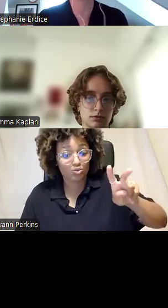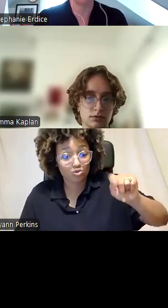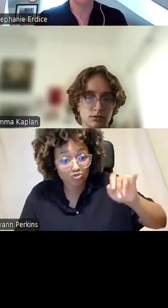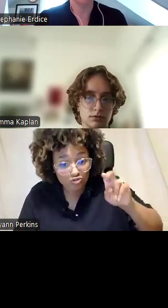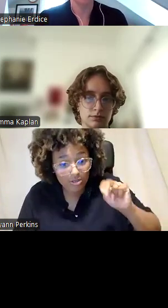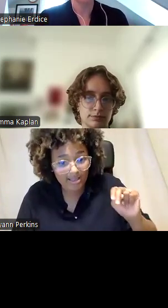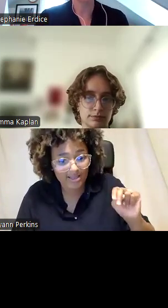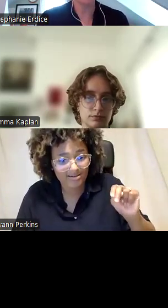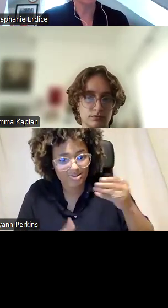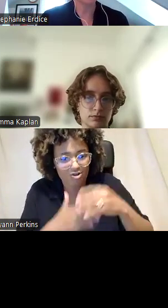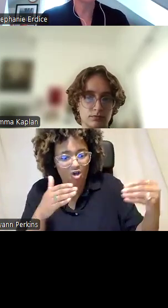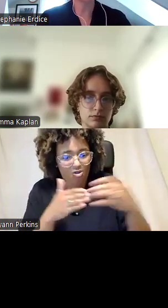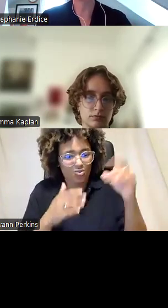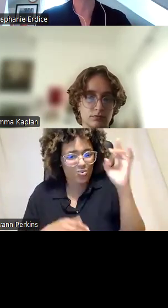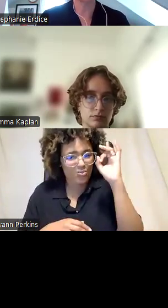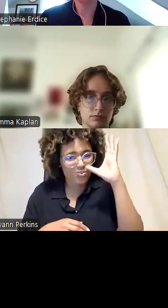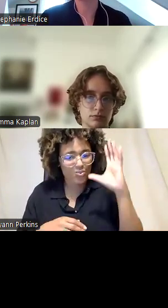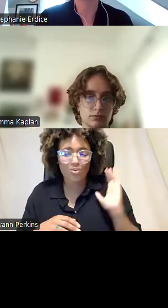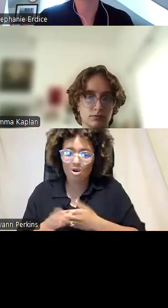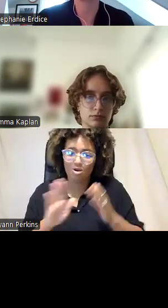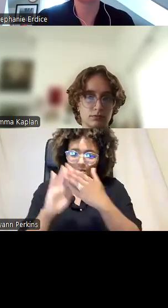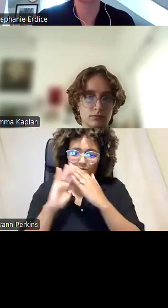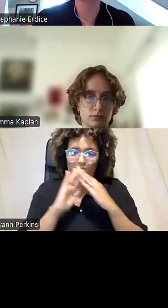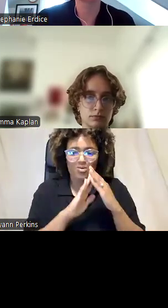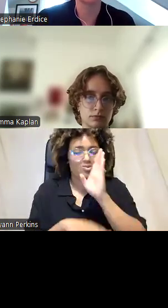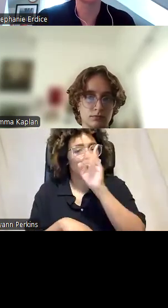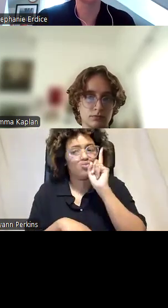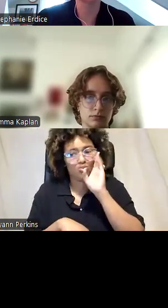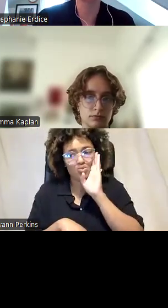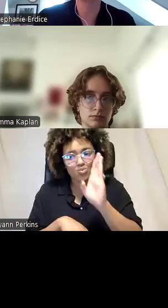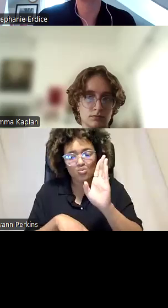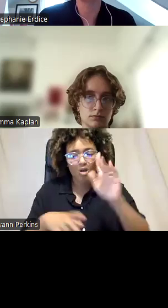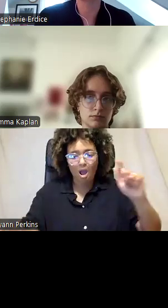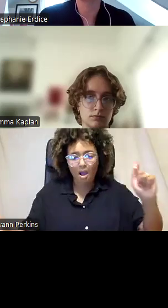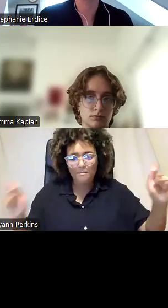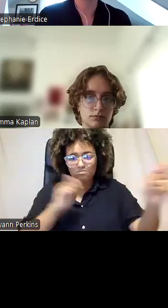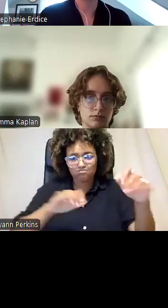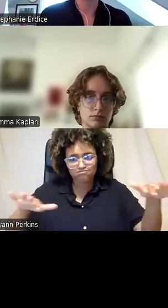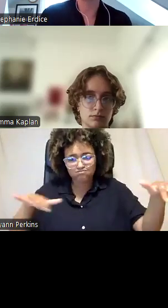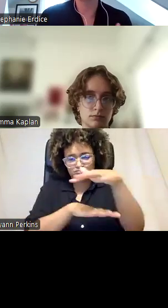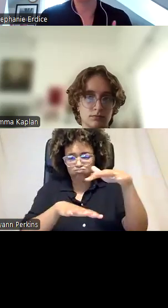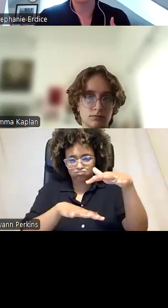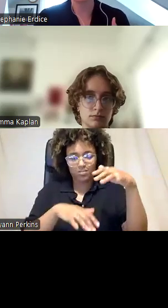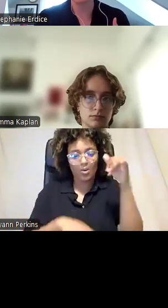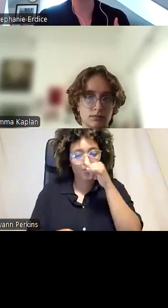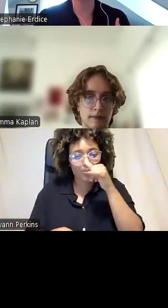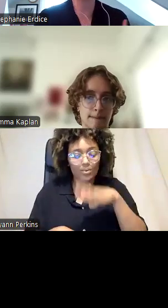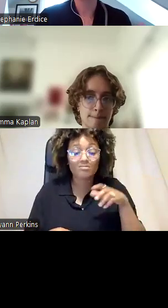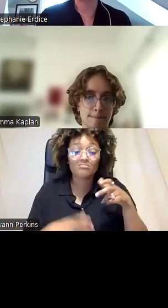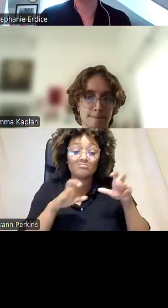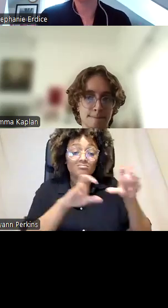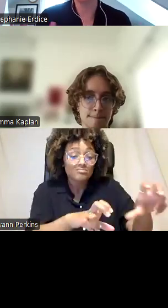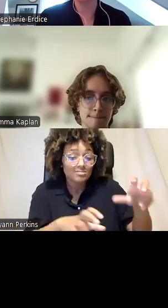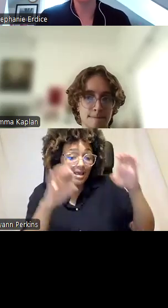community changing money. What could we do if we didn't have sexual assault in our society? And what could we do with those funds? We could put them into